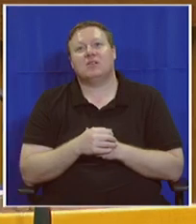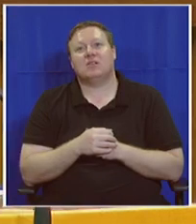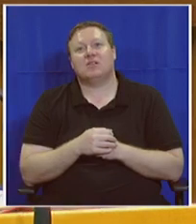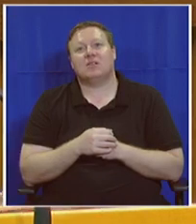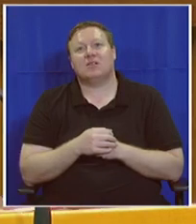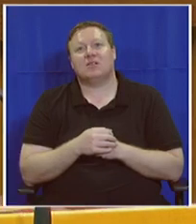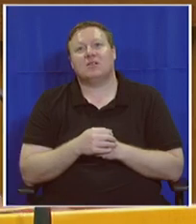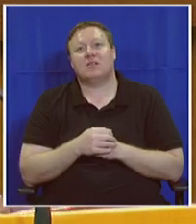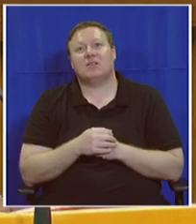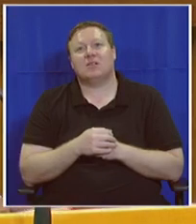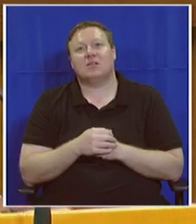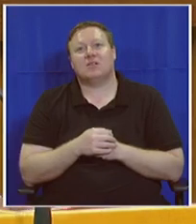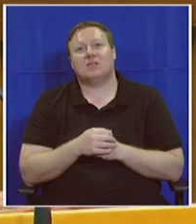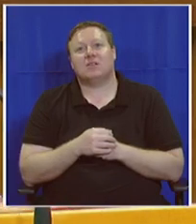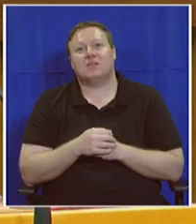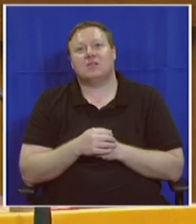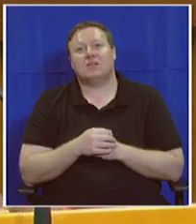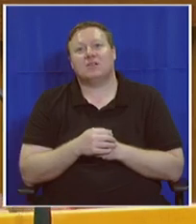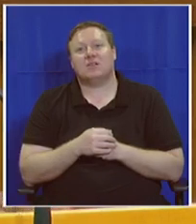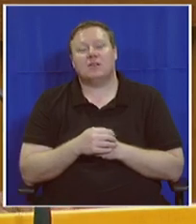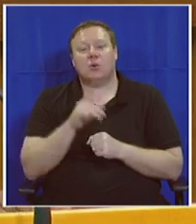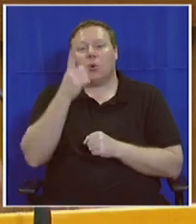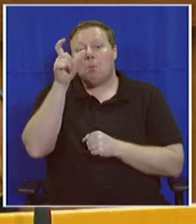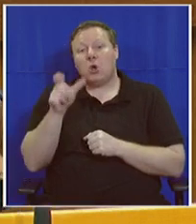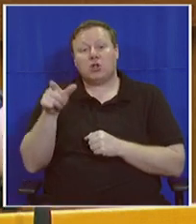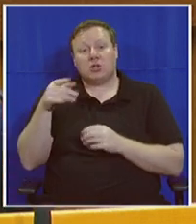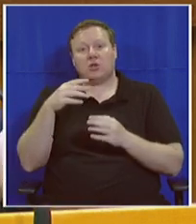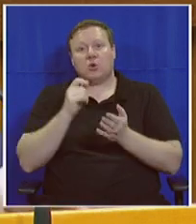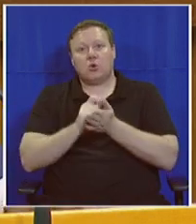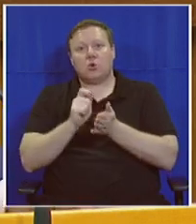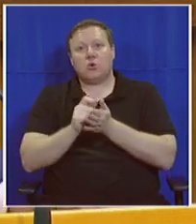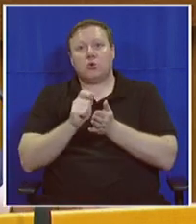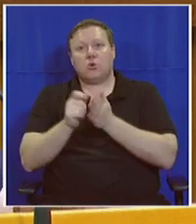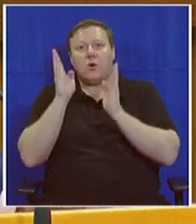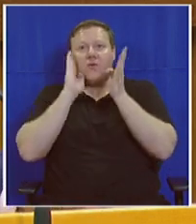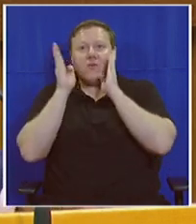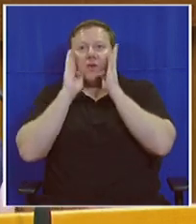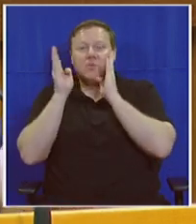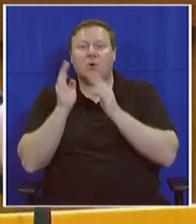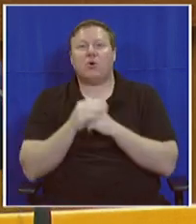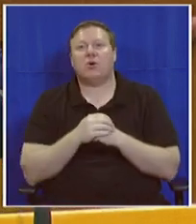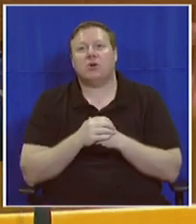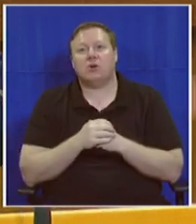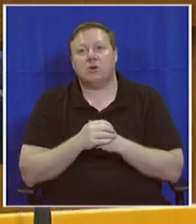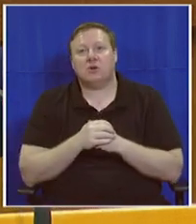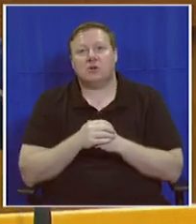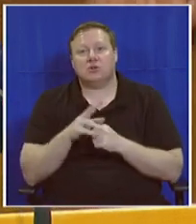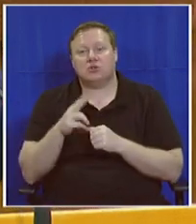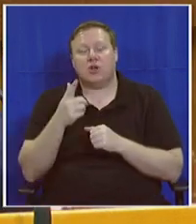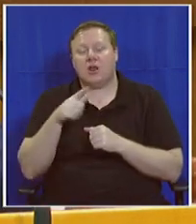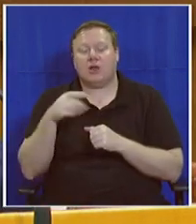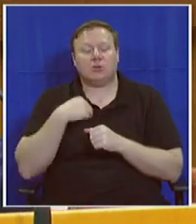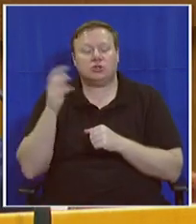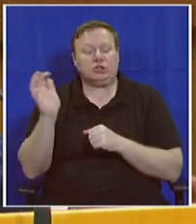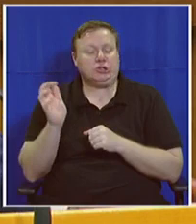Mtata wrote in the Facebook that angabhubha njani uBavele ngekubhubhe ugwede